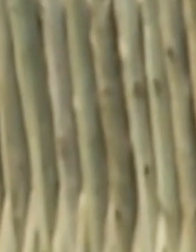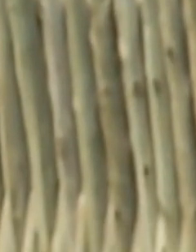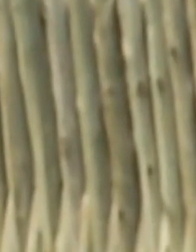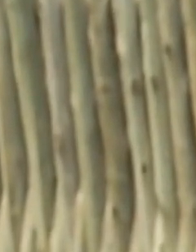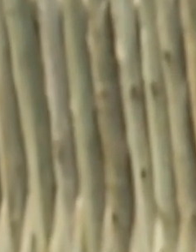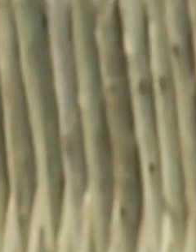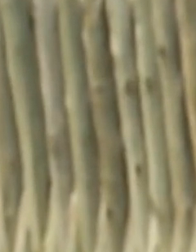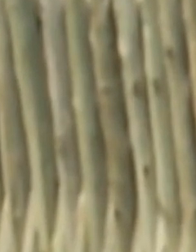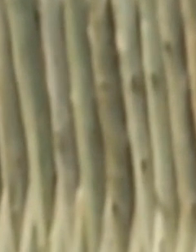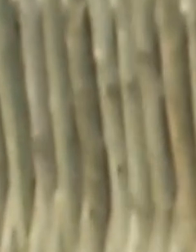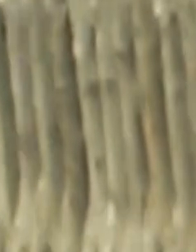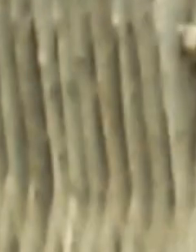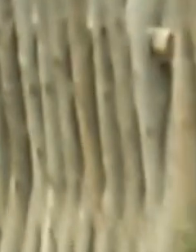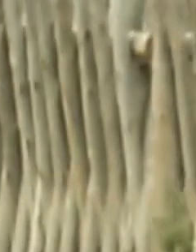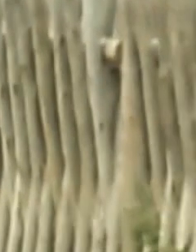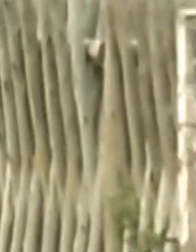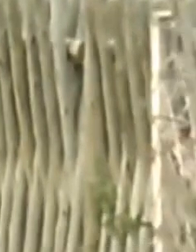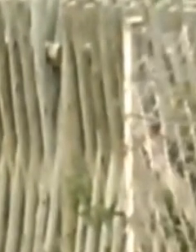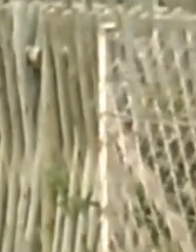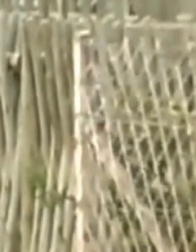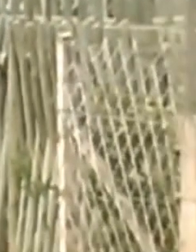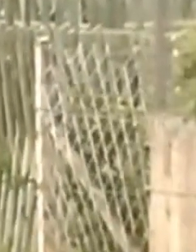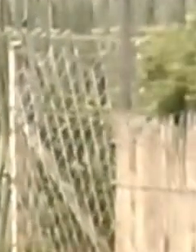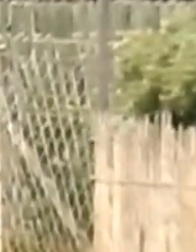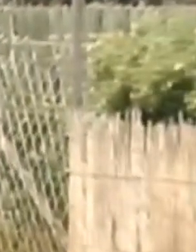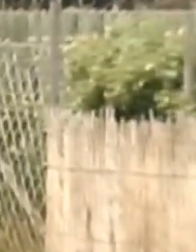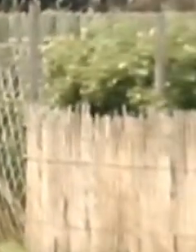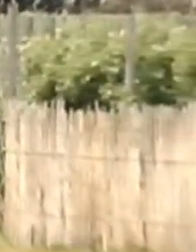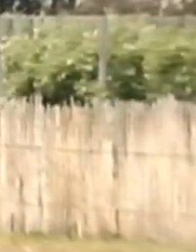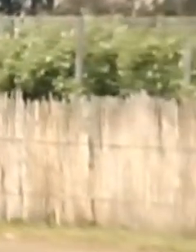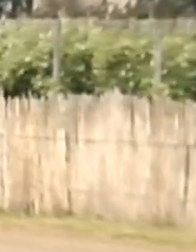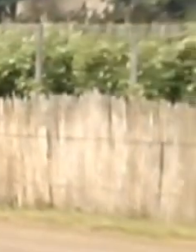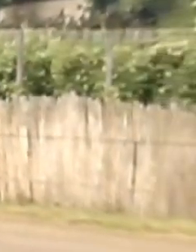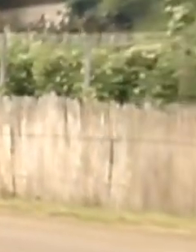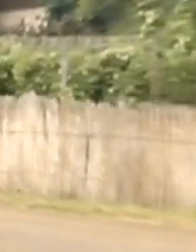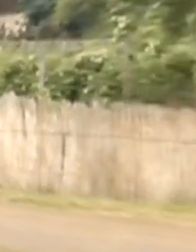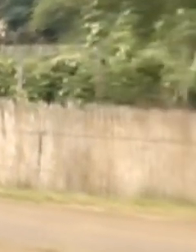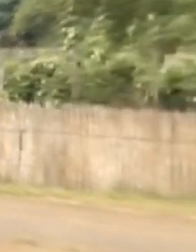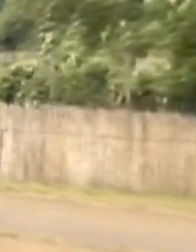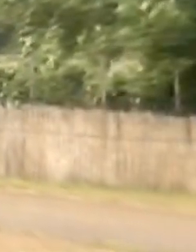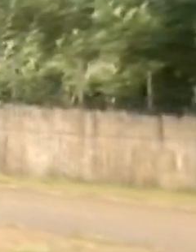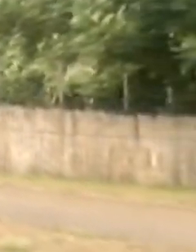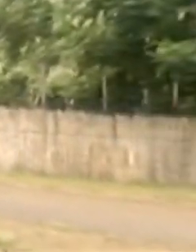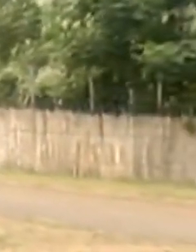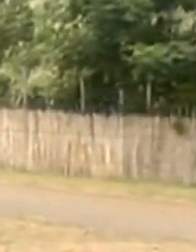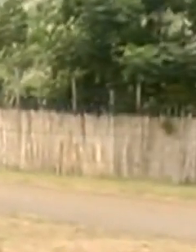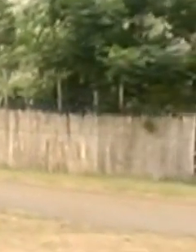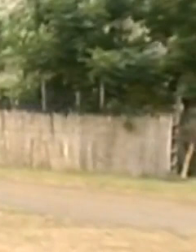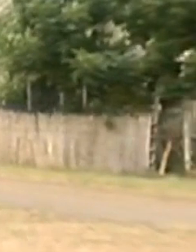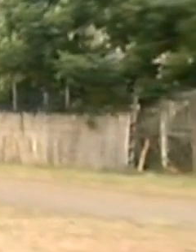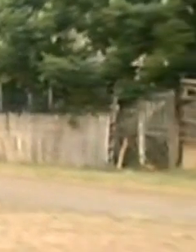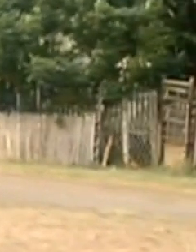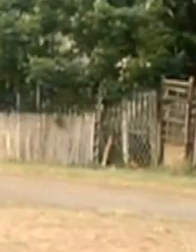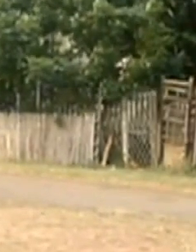the kingship of amaZulu king, the late King Goodwill Zwelithini. The other palace, Desiree, is also to Palace,